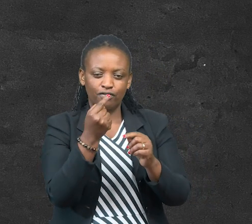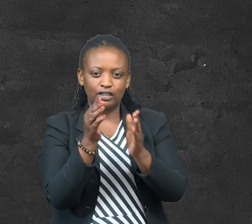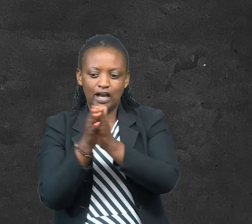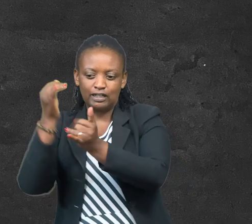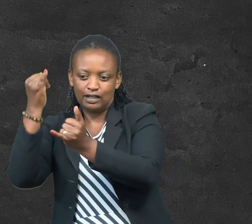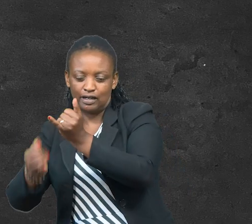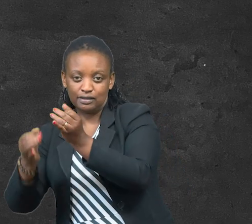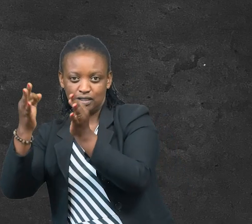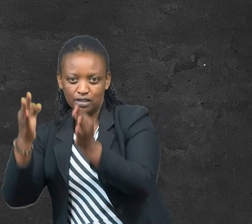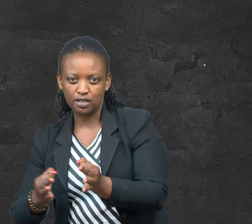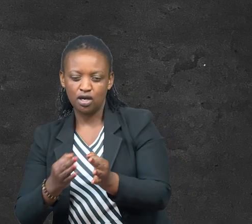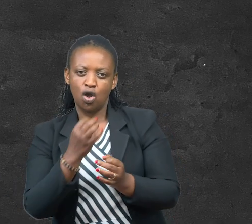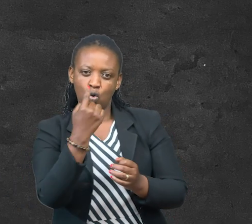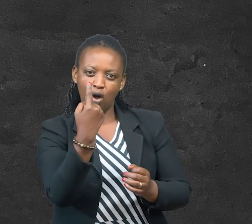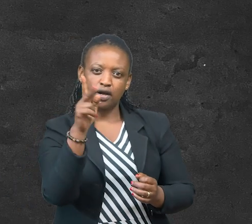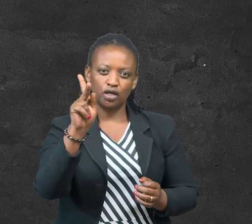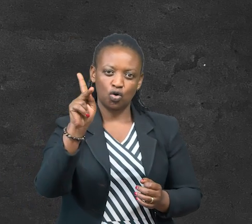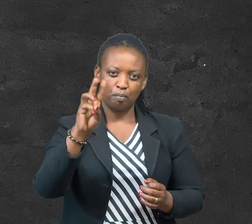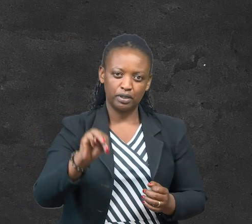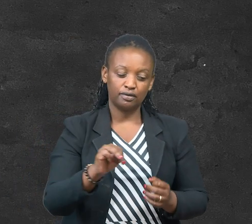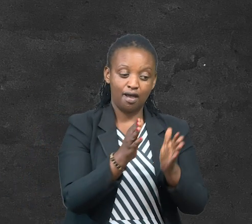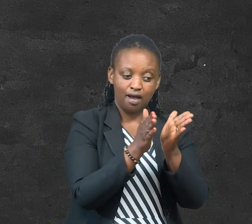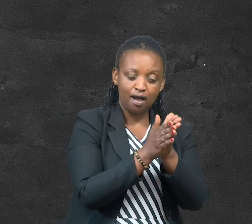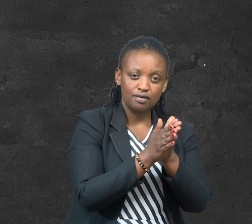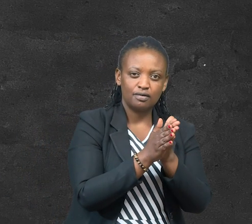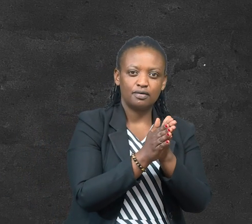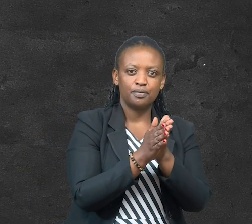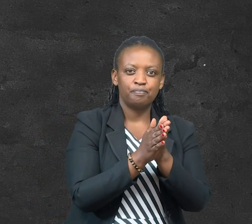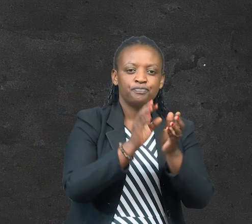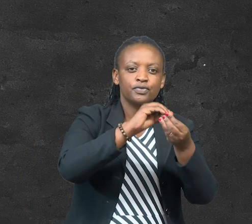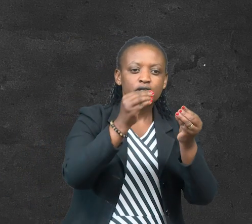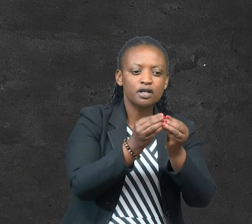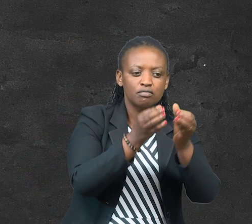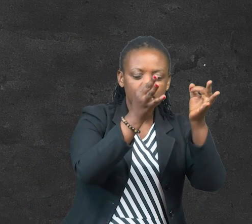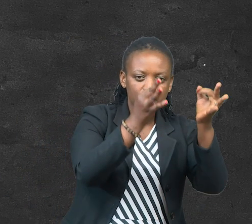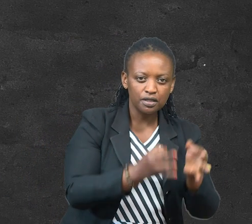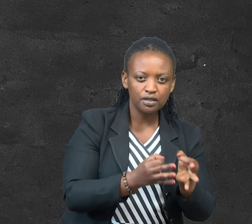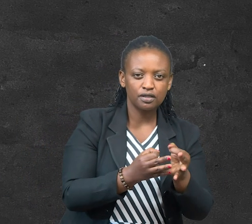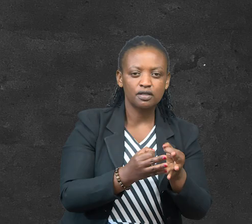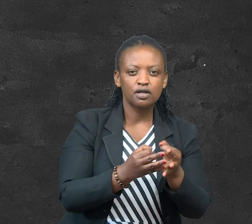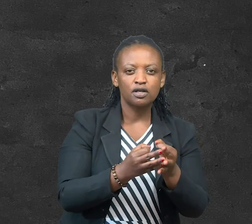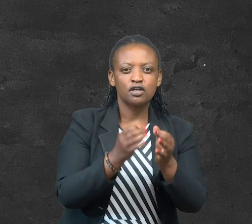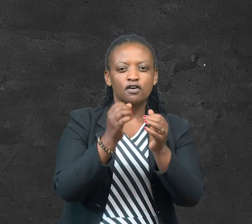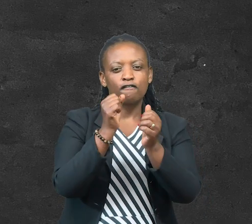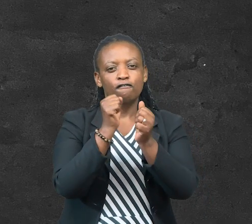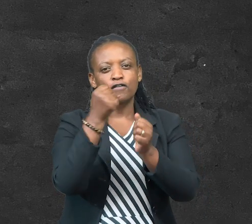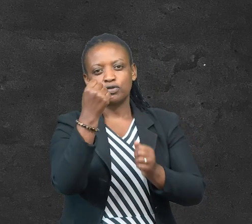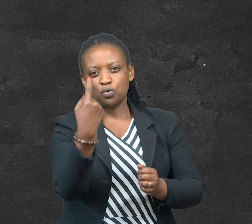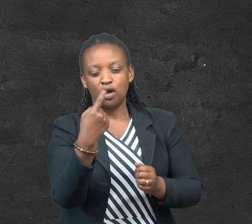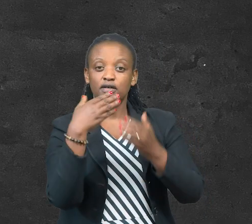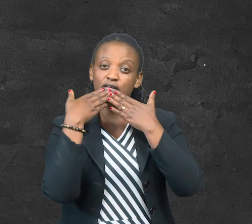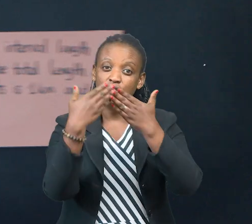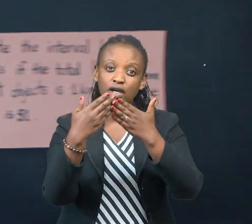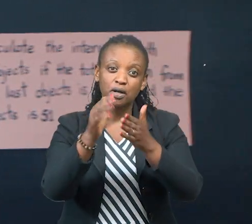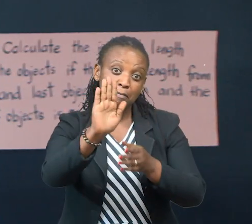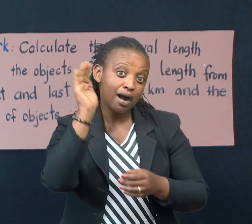from the first and last objects is 1 kilometer, and the number of objects is